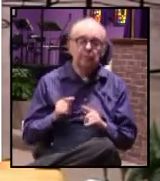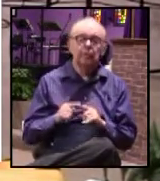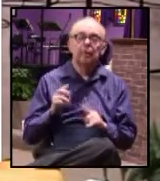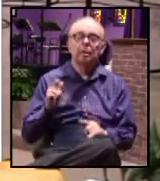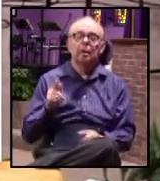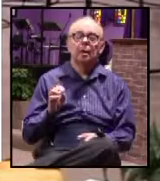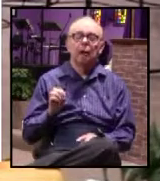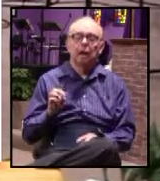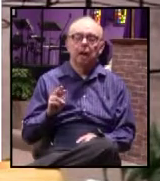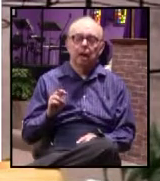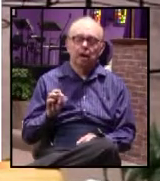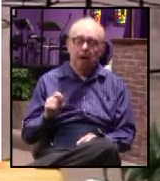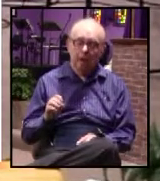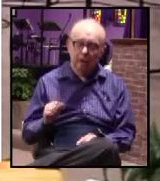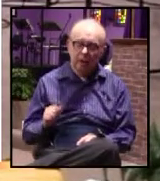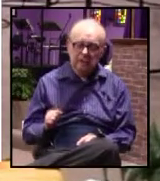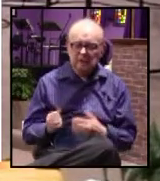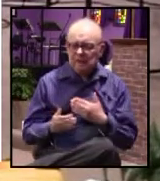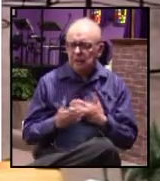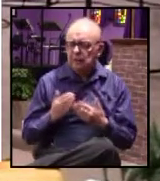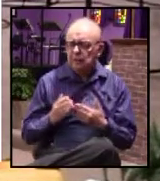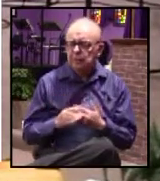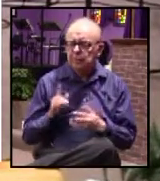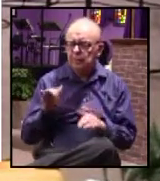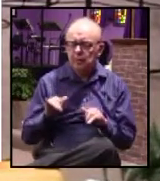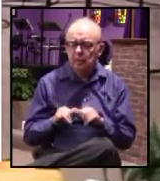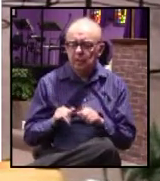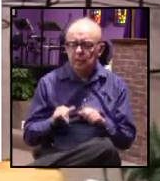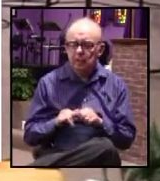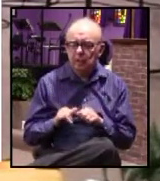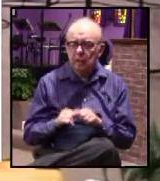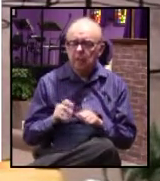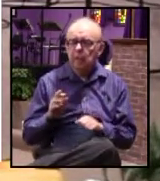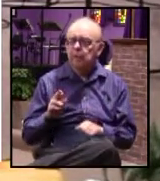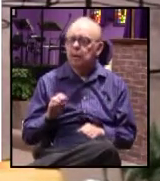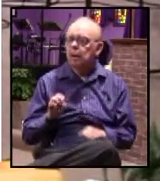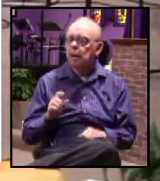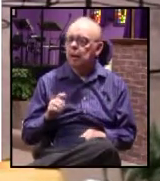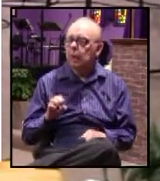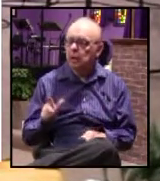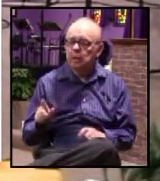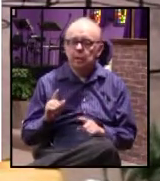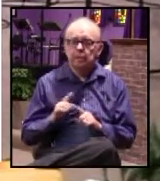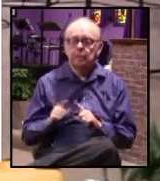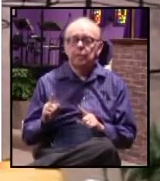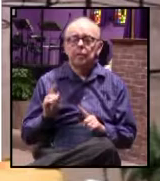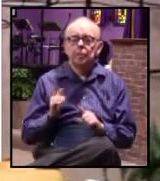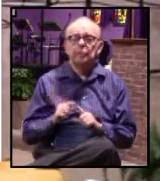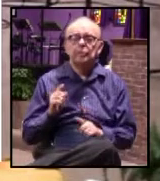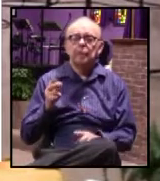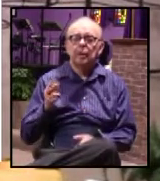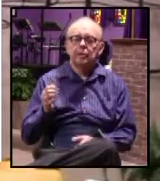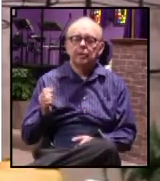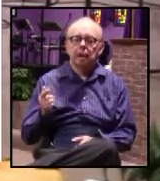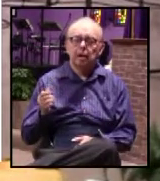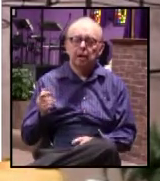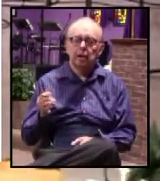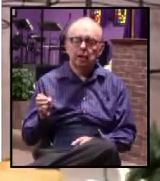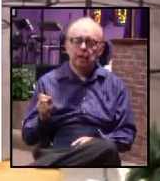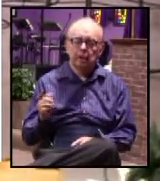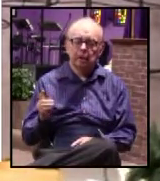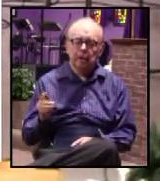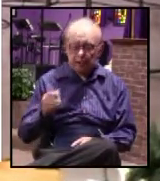It may be close to a mile from Brill to Highland. He gave